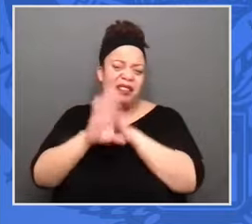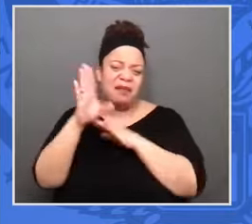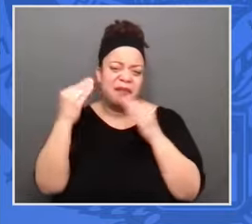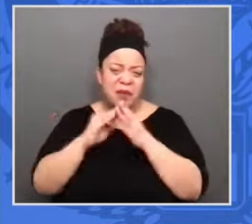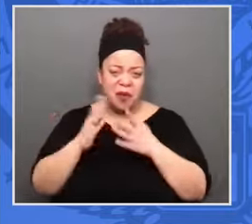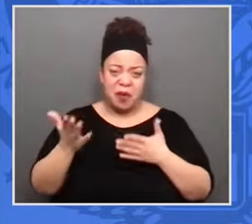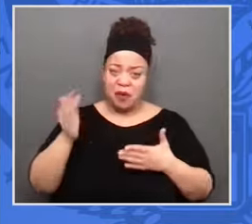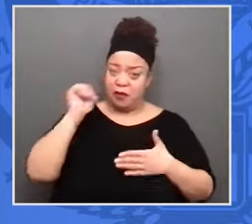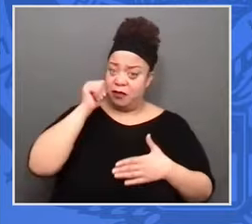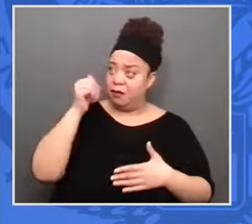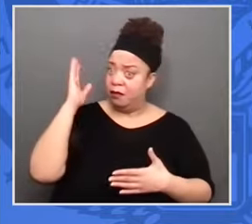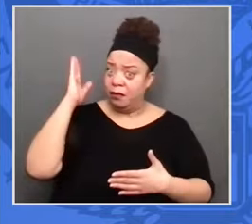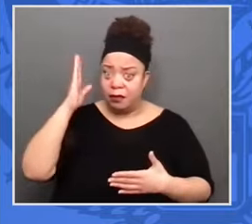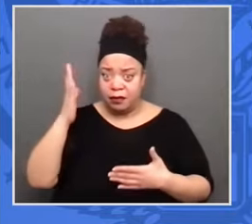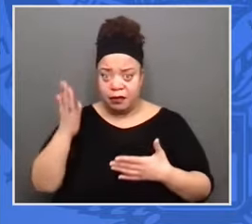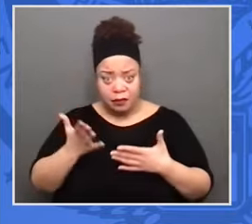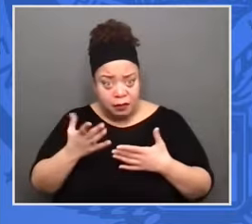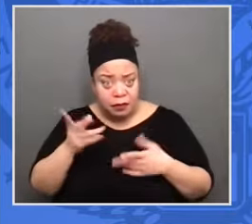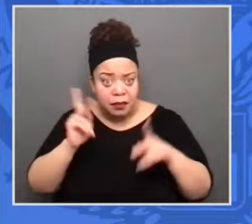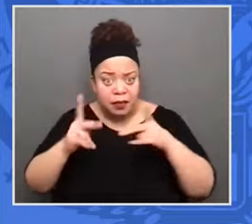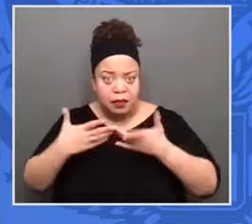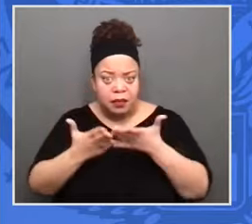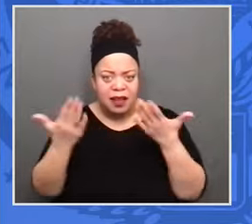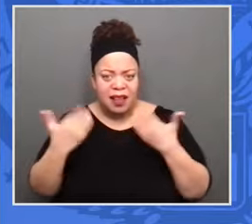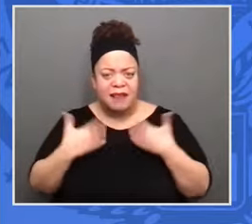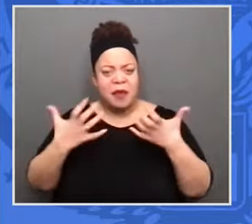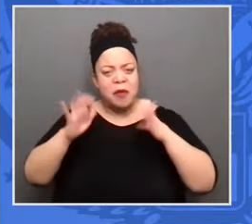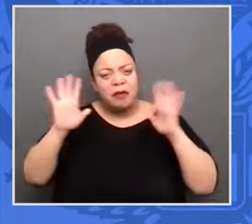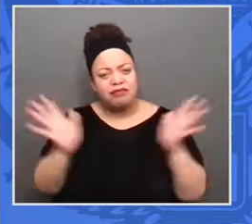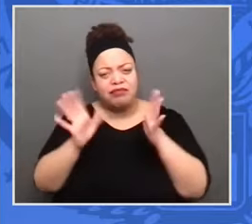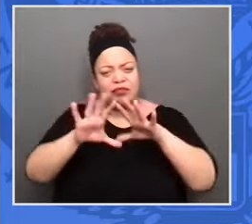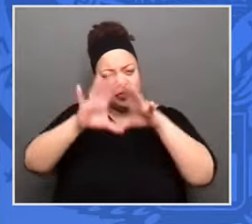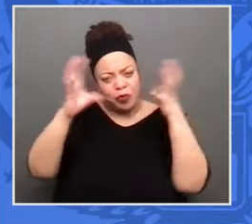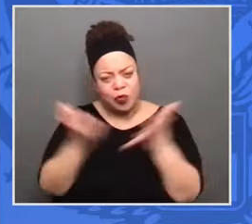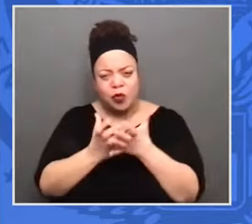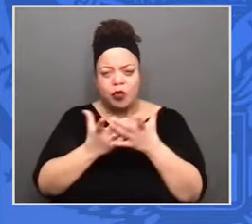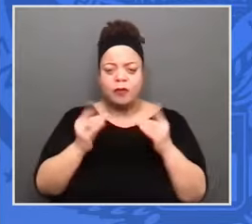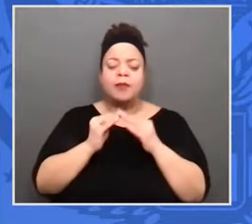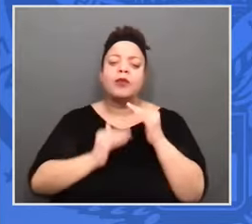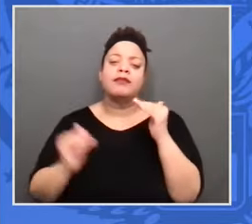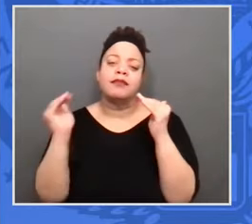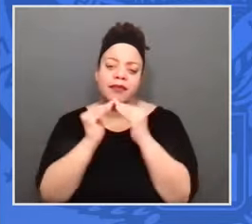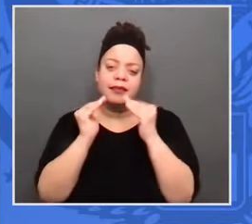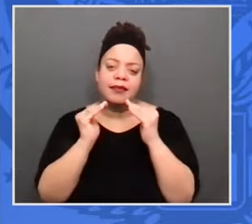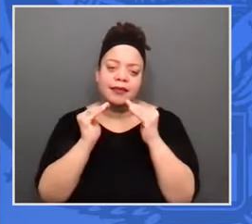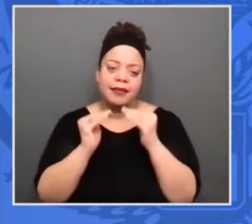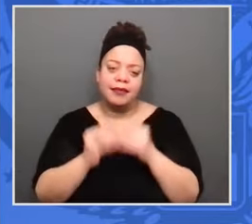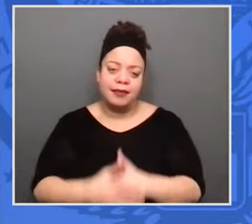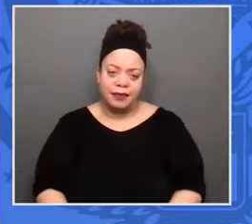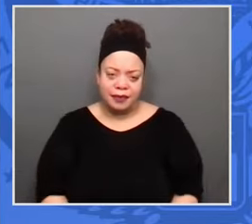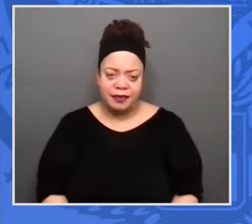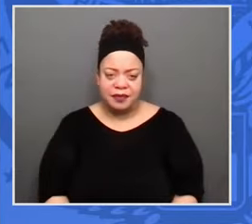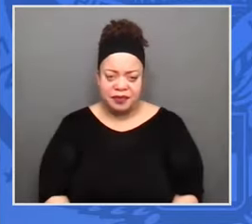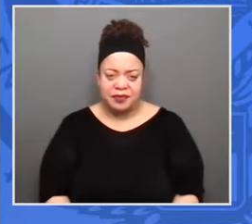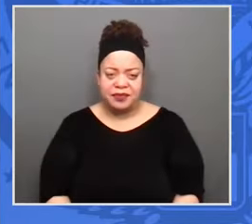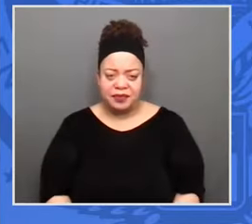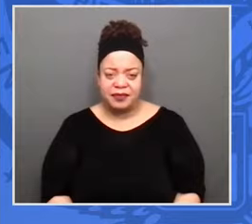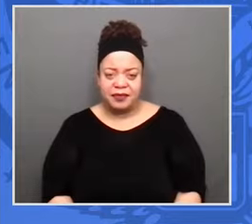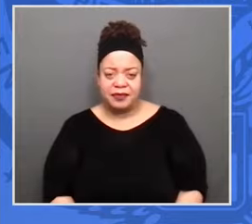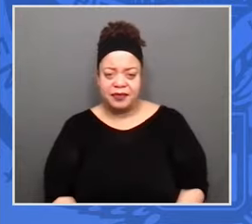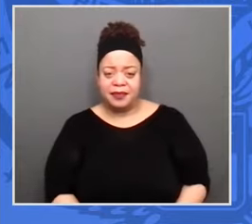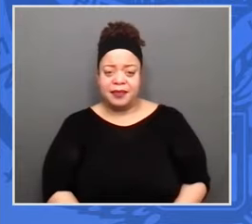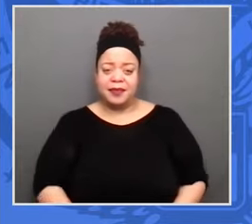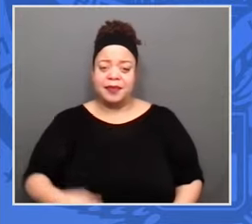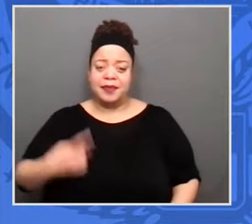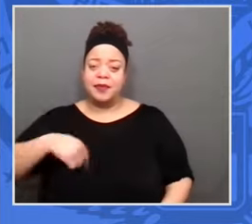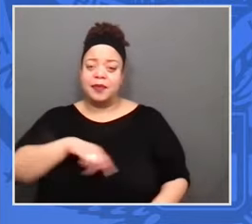more just and peaceful. Our lemonade stand fundraiser, the Little Johns, they give food to families who have food